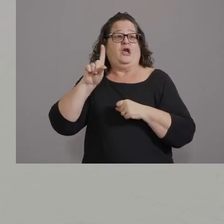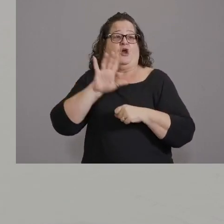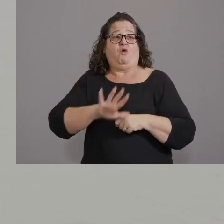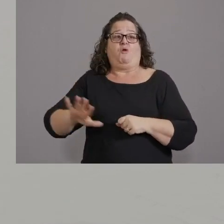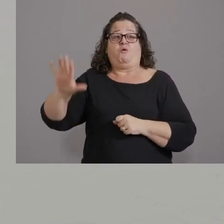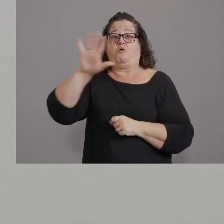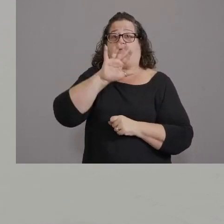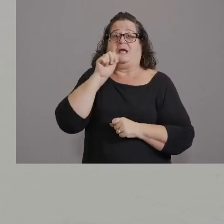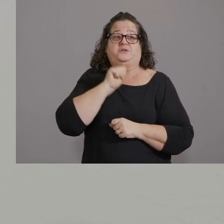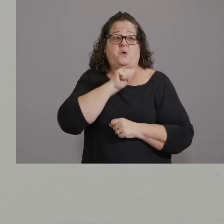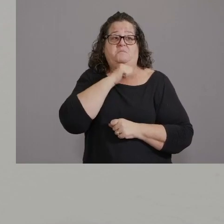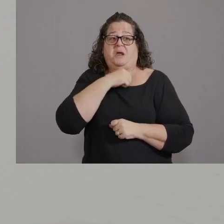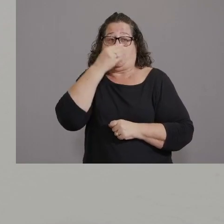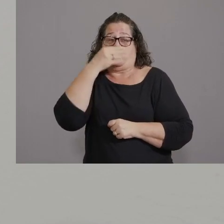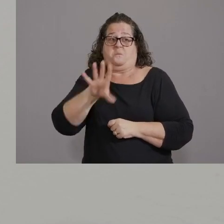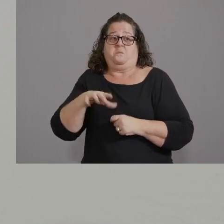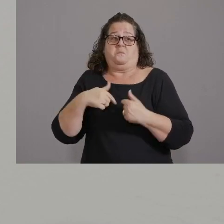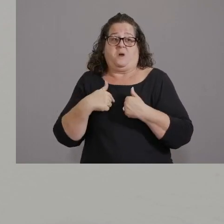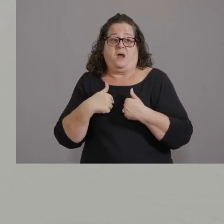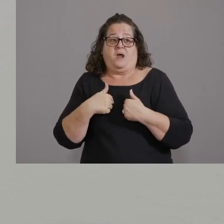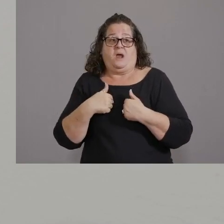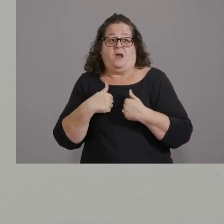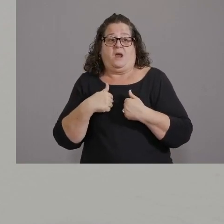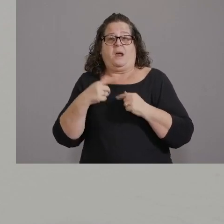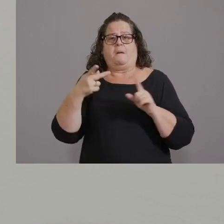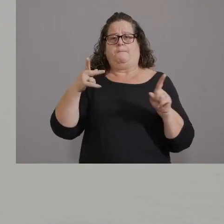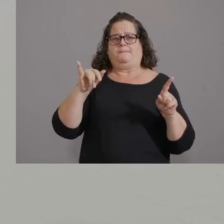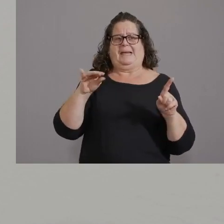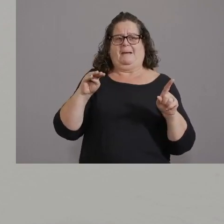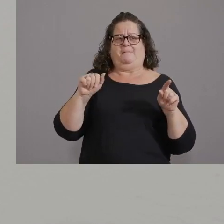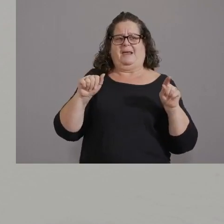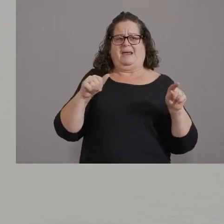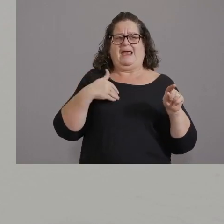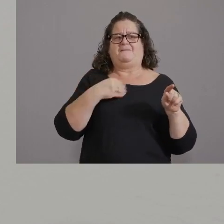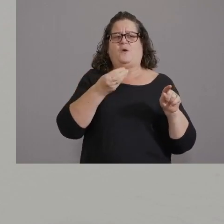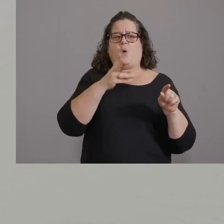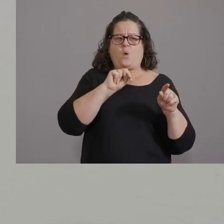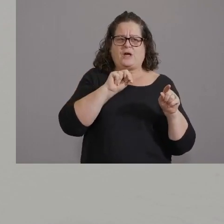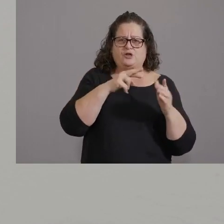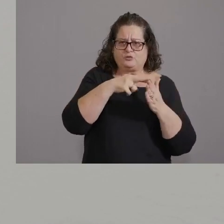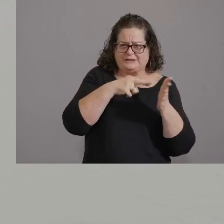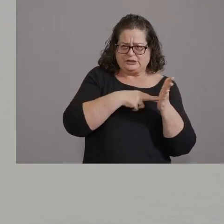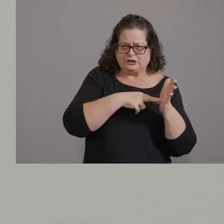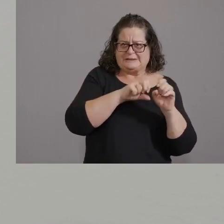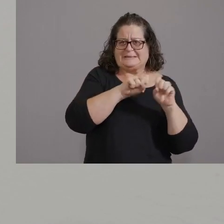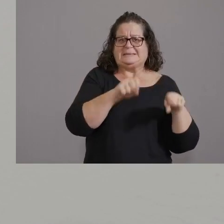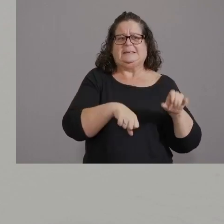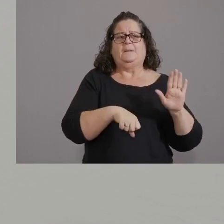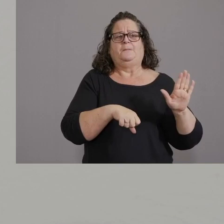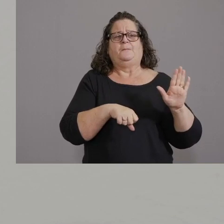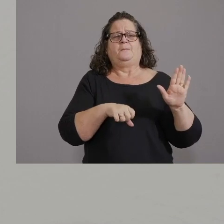Pima County has their own registration, Maricopa, there's the state one. Are there any